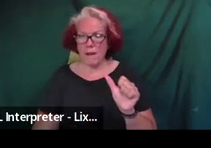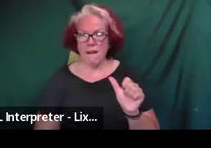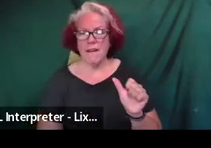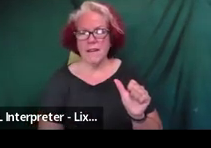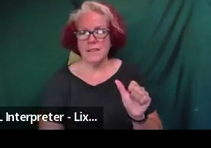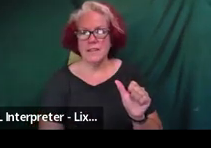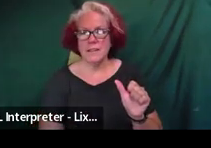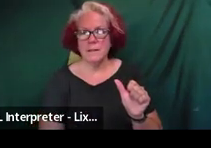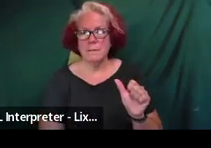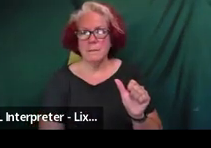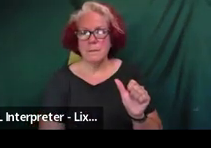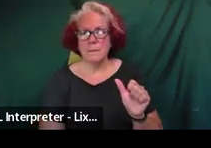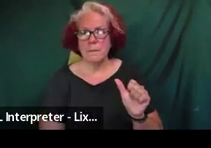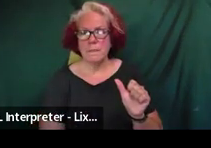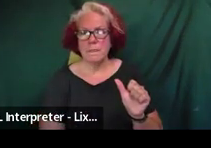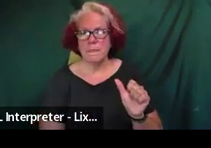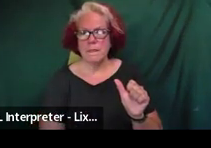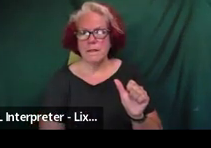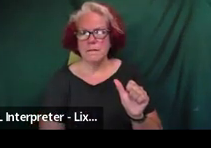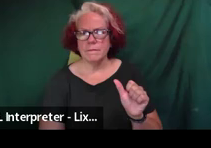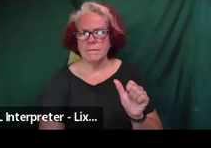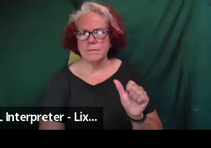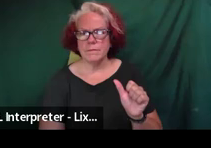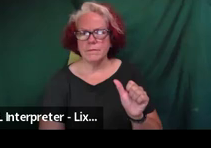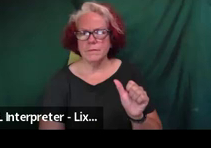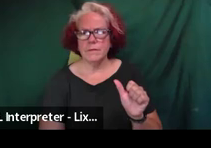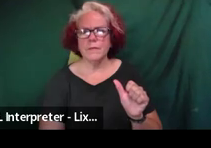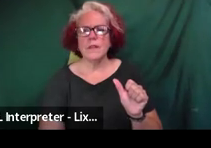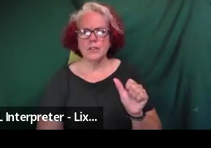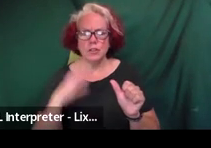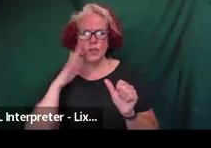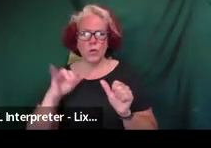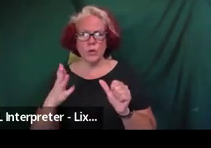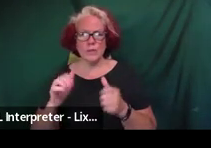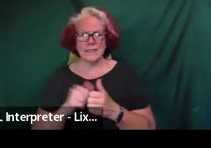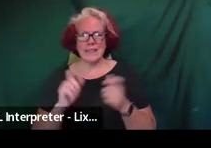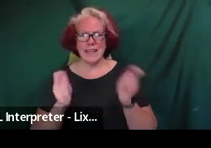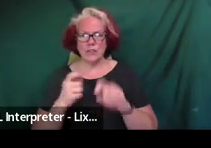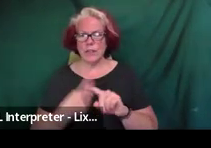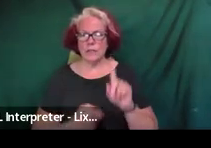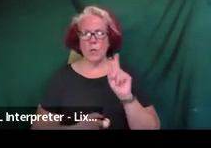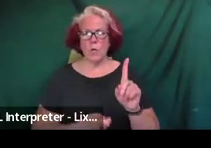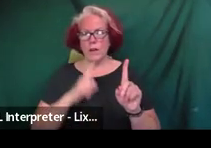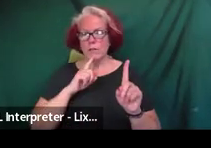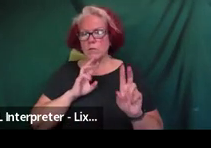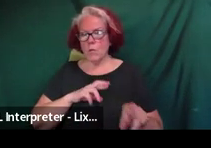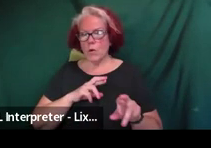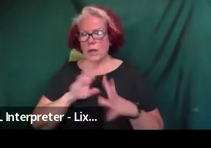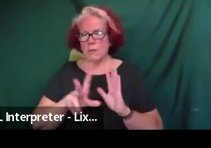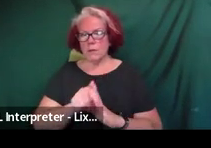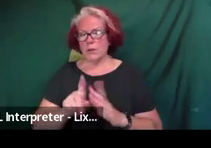in red. And so just to know that those things can change from one reporting period to